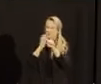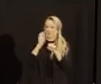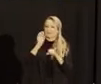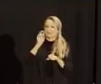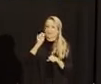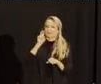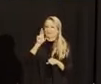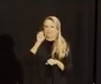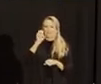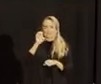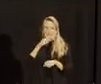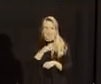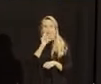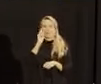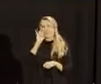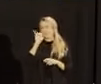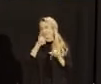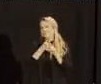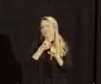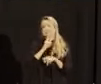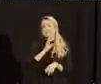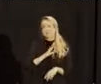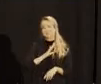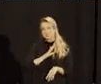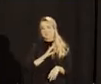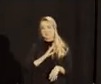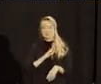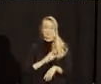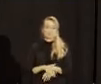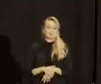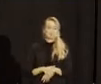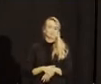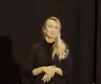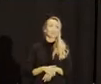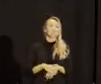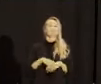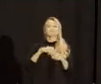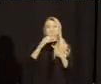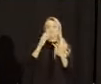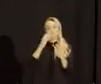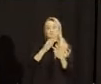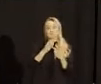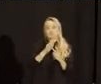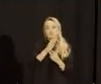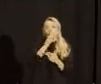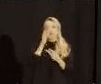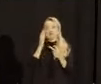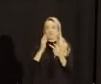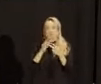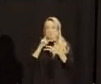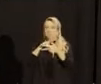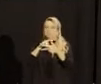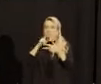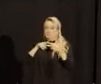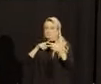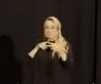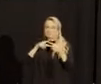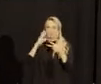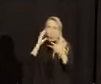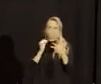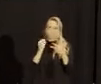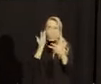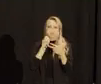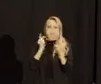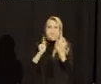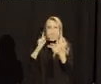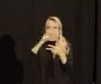And then to add to the new flavor, we have the Assistant Secretary for ODEP, which she'll